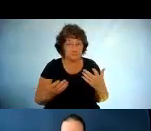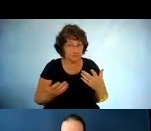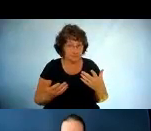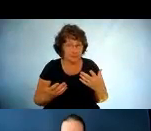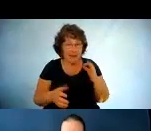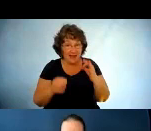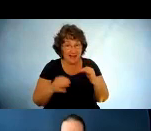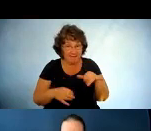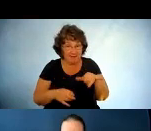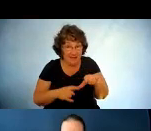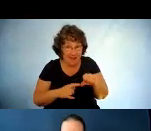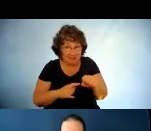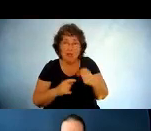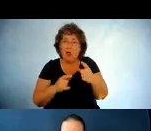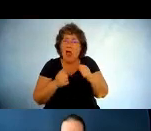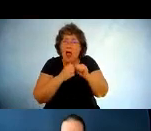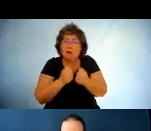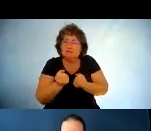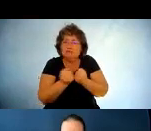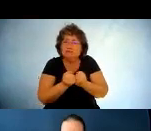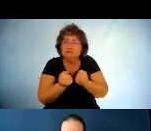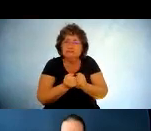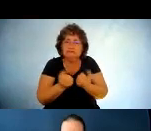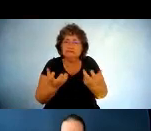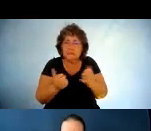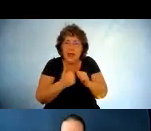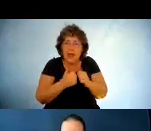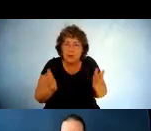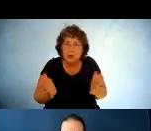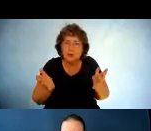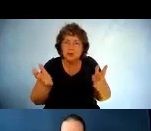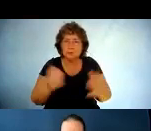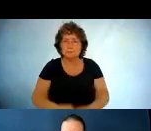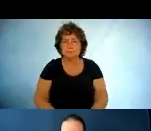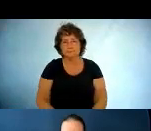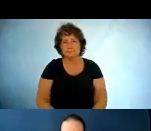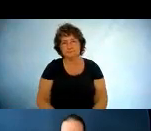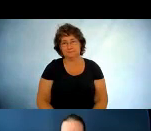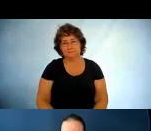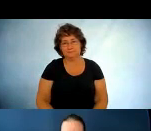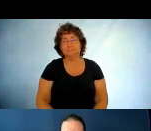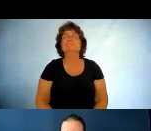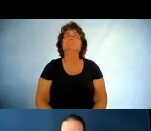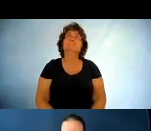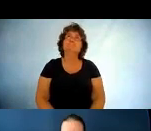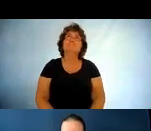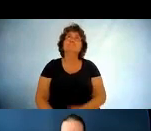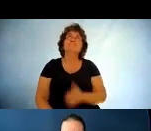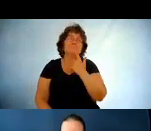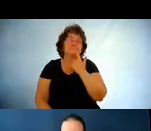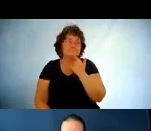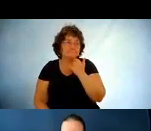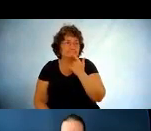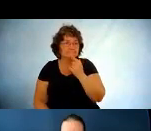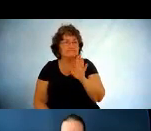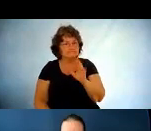you feel supported or encouraged you to pursue your dreams? A lot of